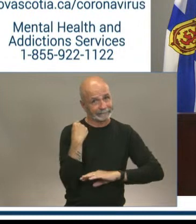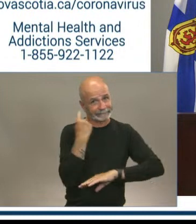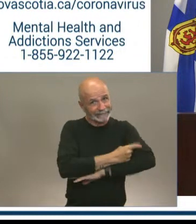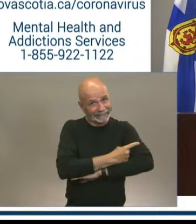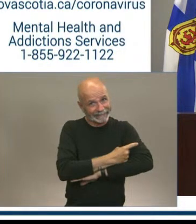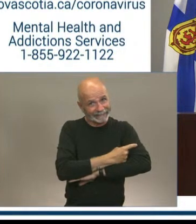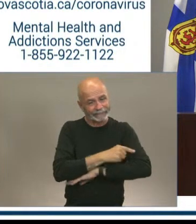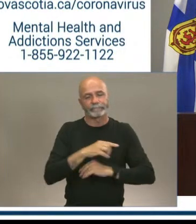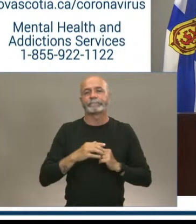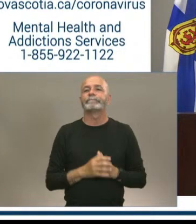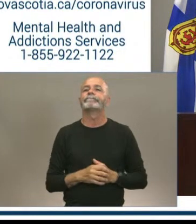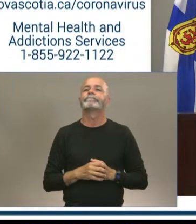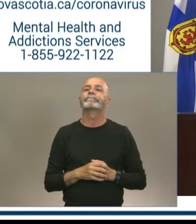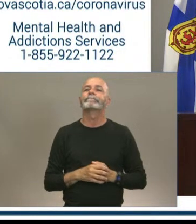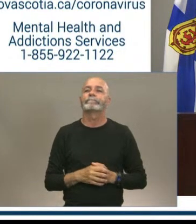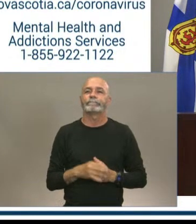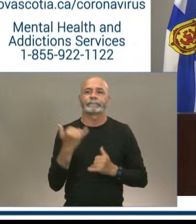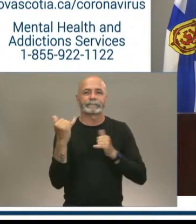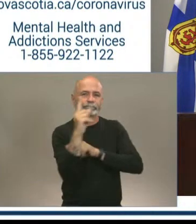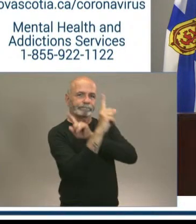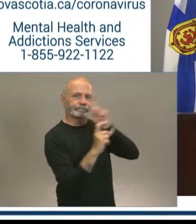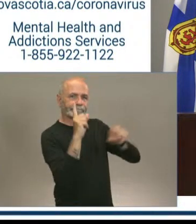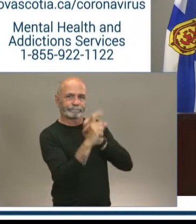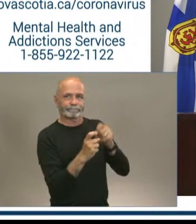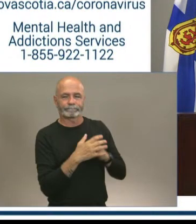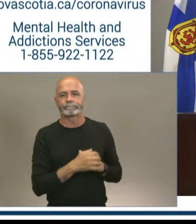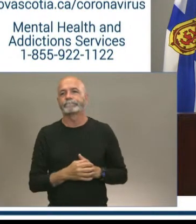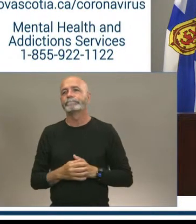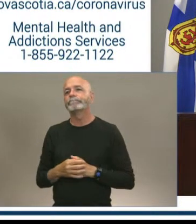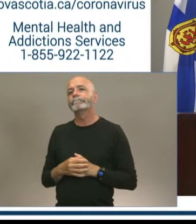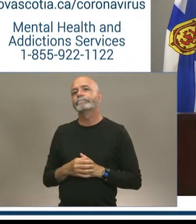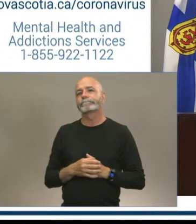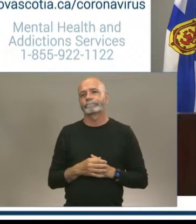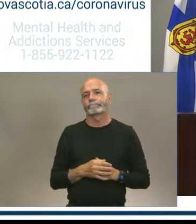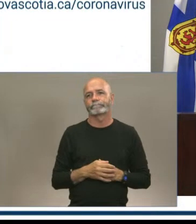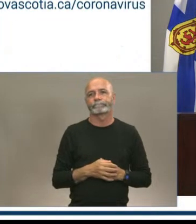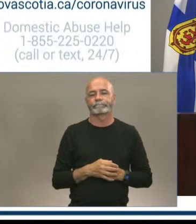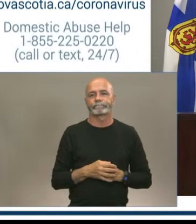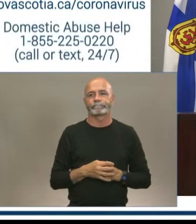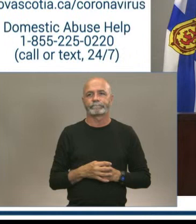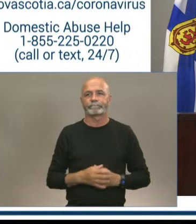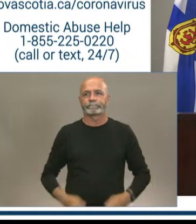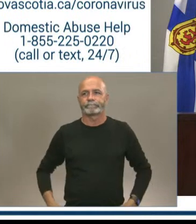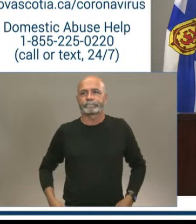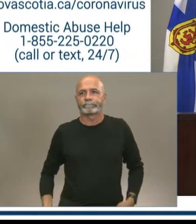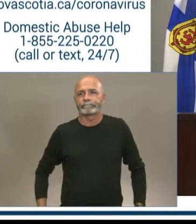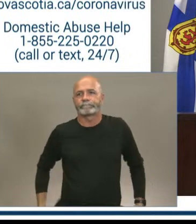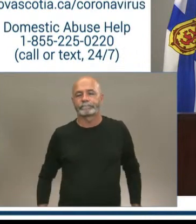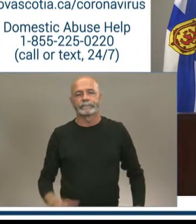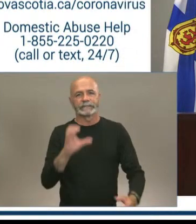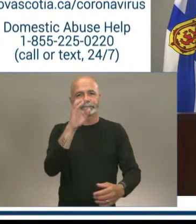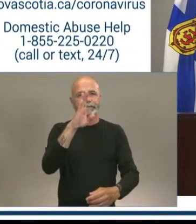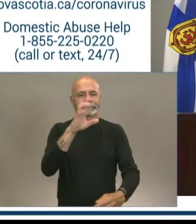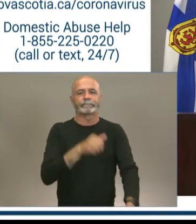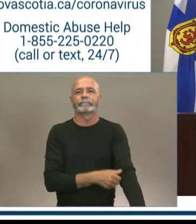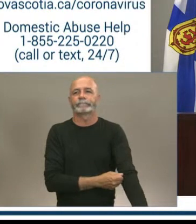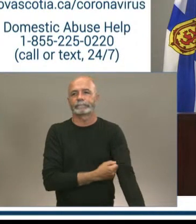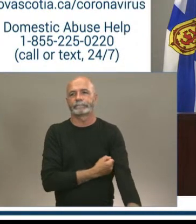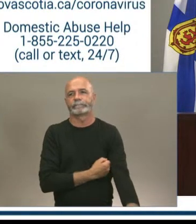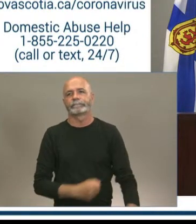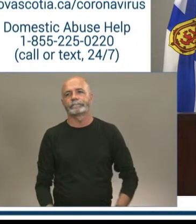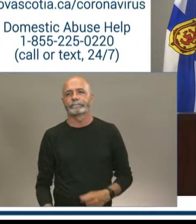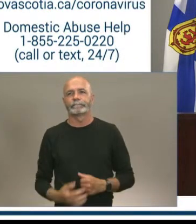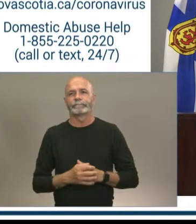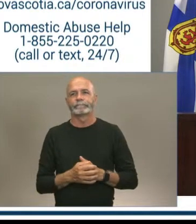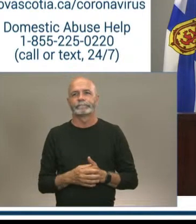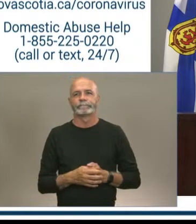now take one question and one follow-up from media in the amount of time that we have. We'll begin in the room with Shayna Luck with CBC. Go ahead, Shayna. Thanks,